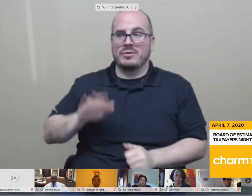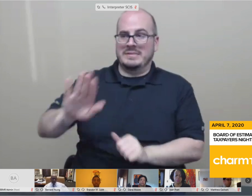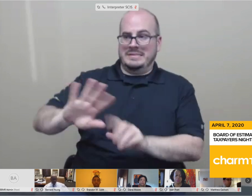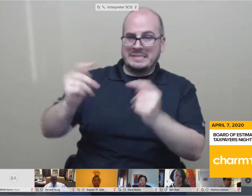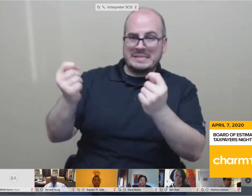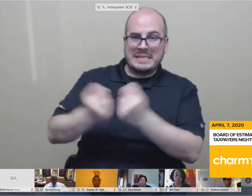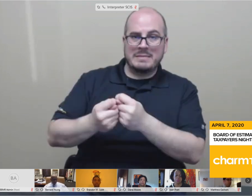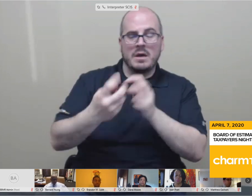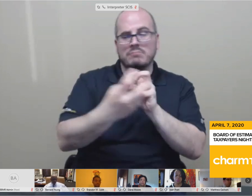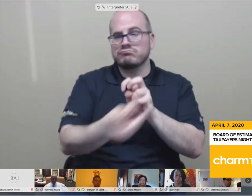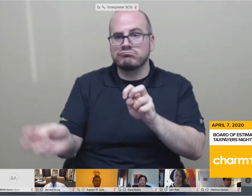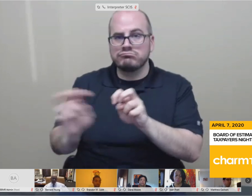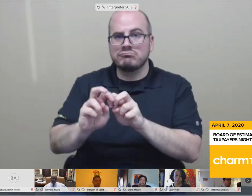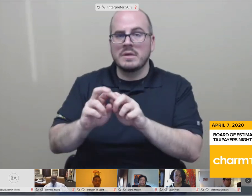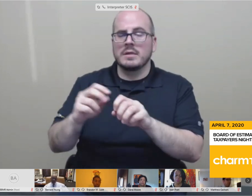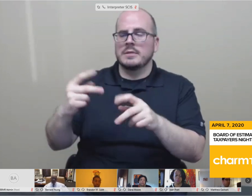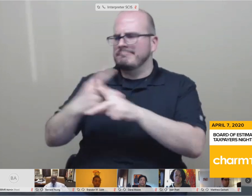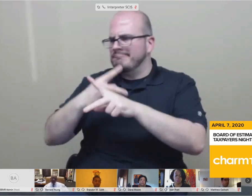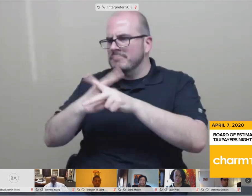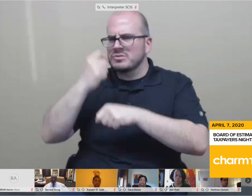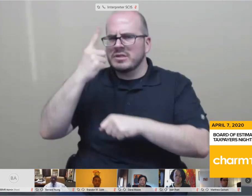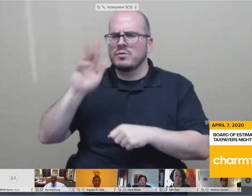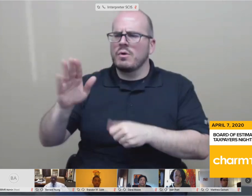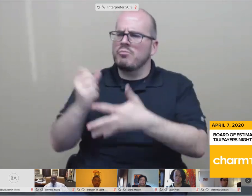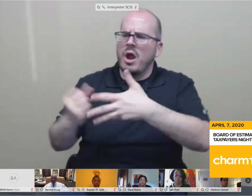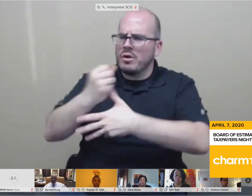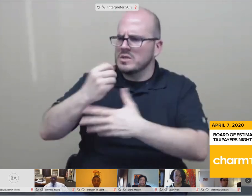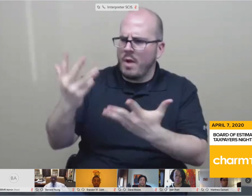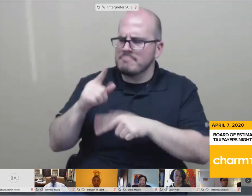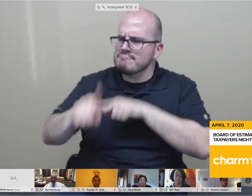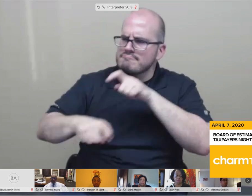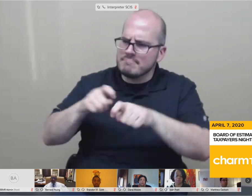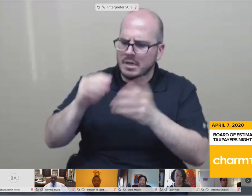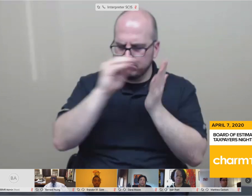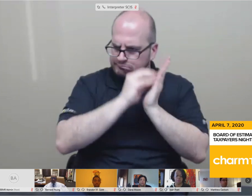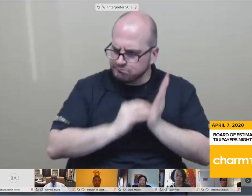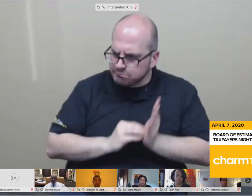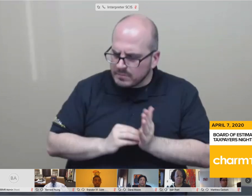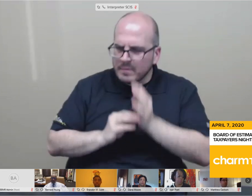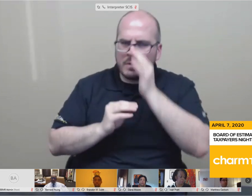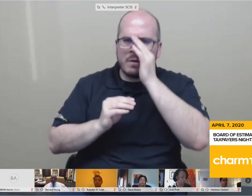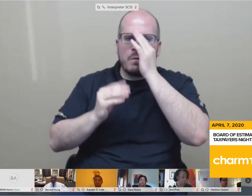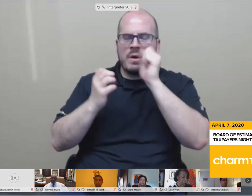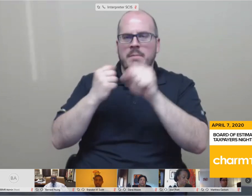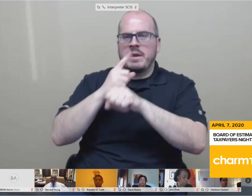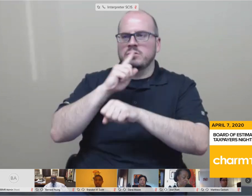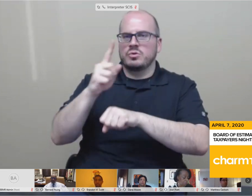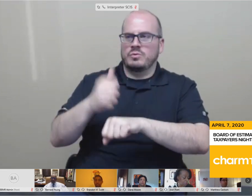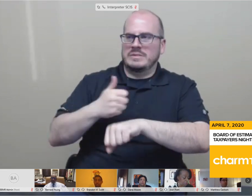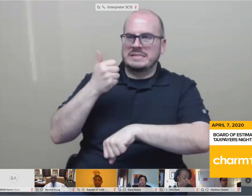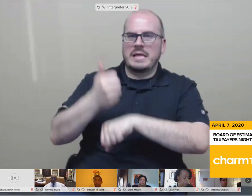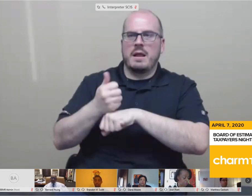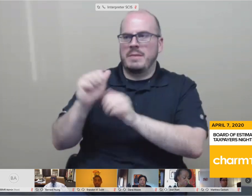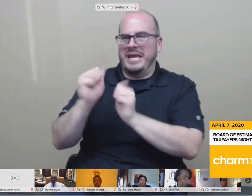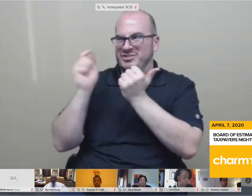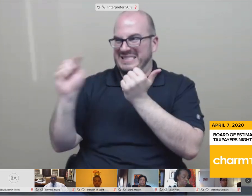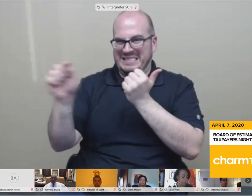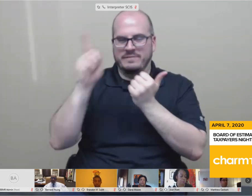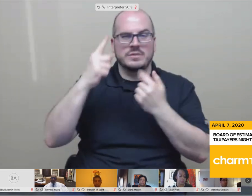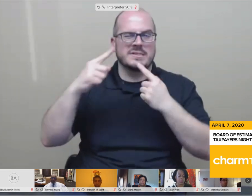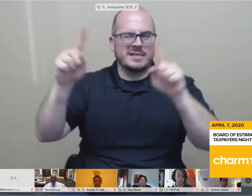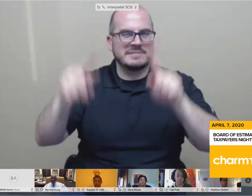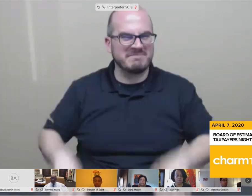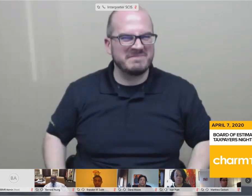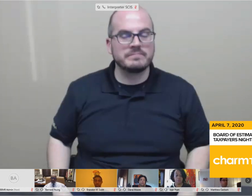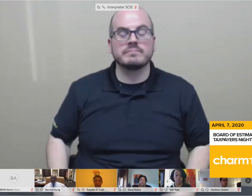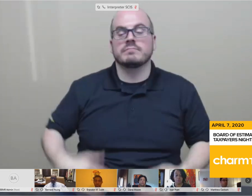understand what his priorities are for the city so that we can send agencies off on the right path. And then from there,